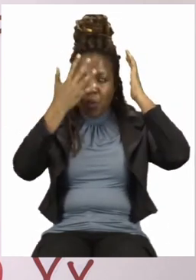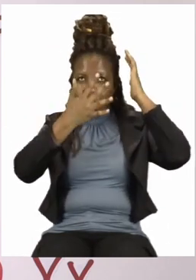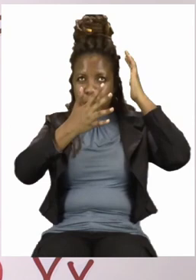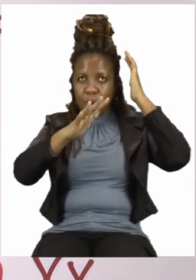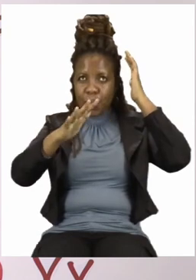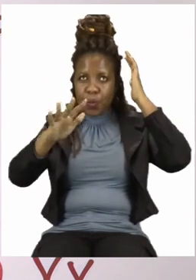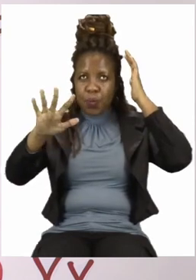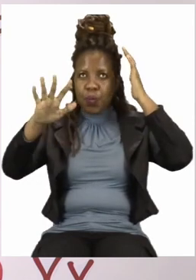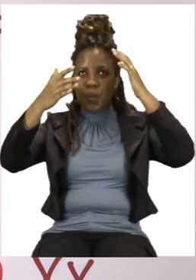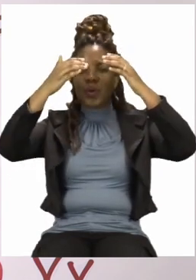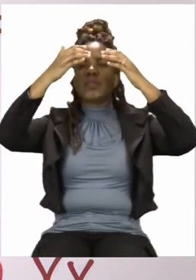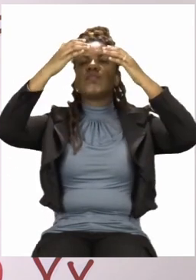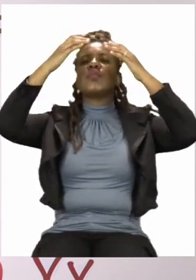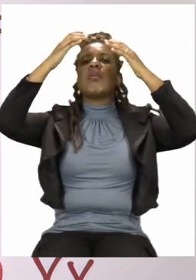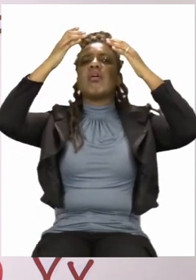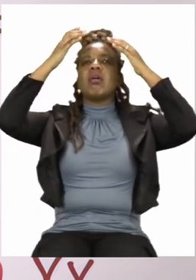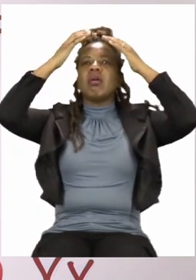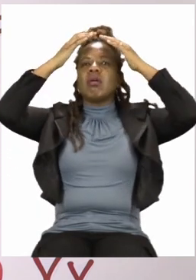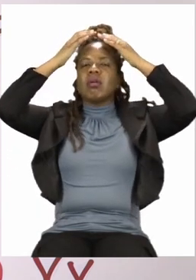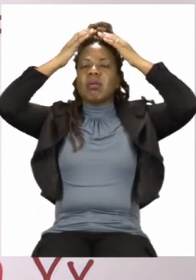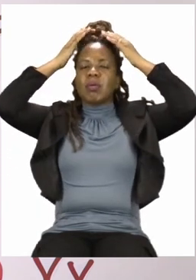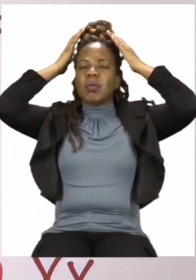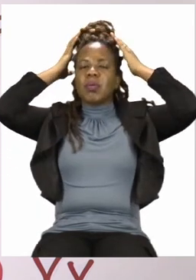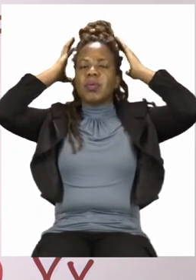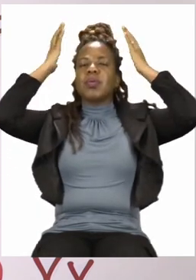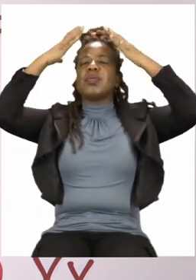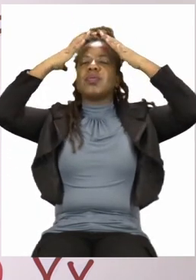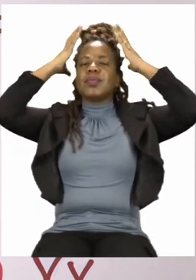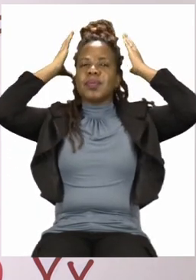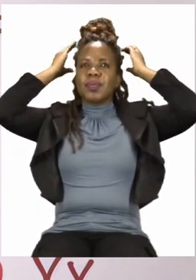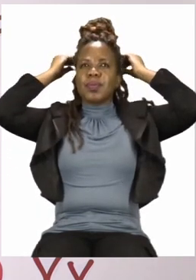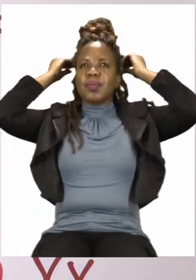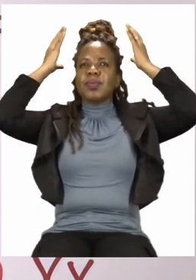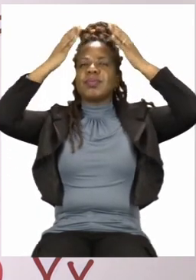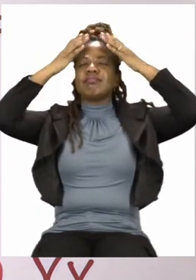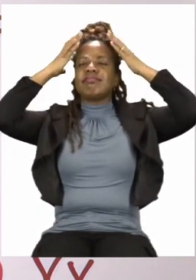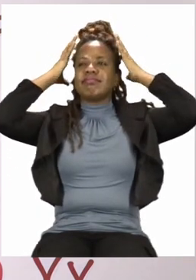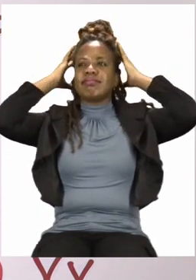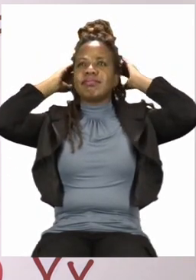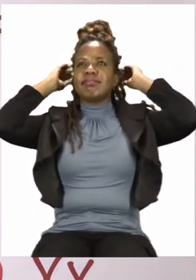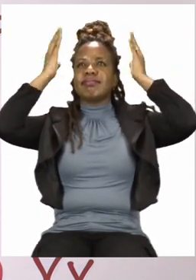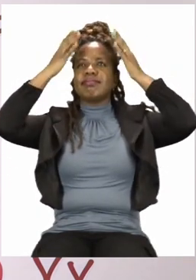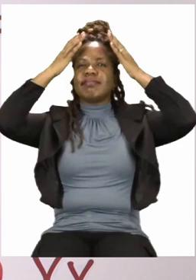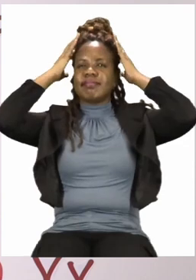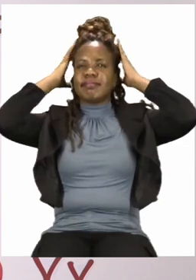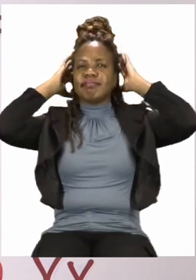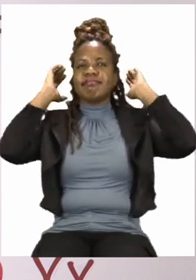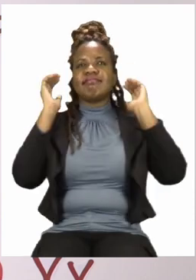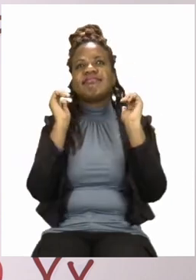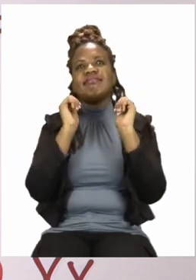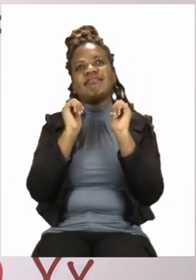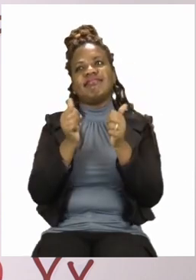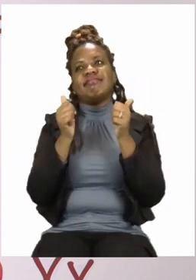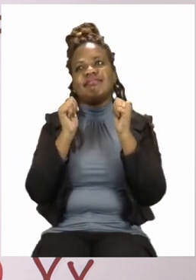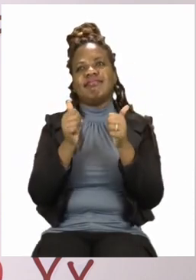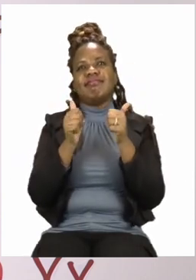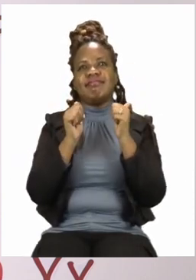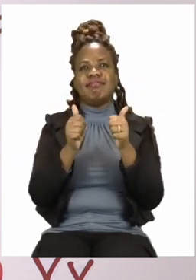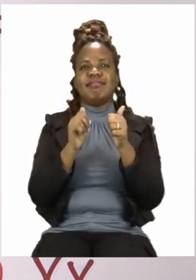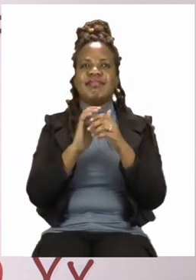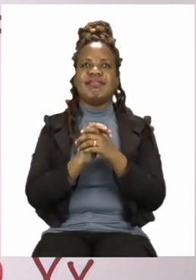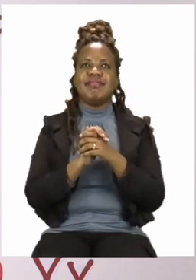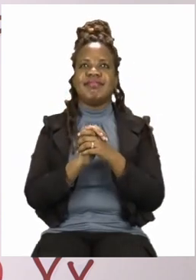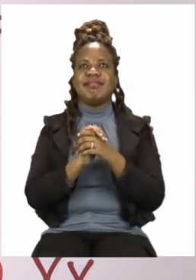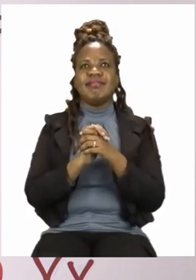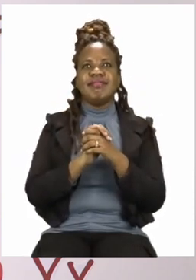We go back into the shower and rinse our hair. Well done, everyone.